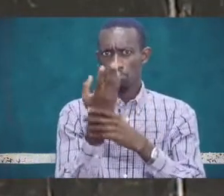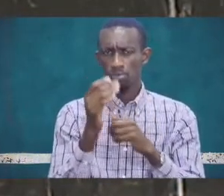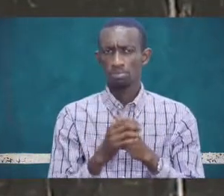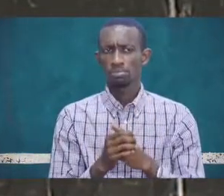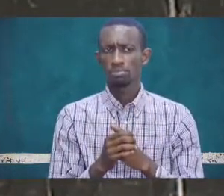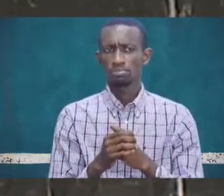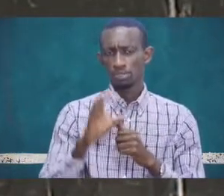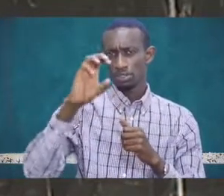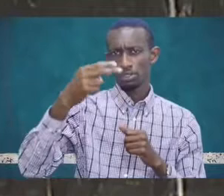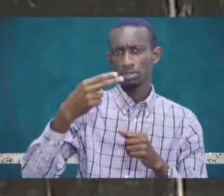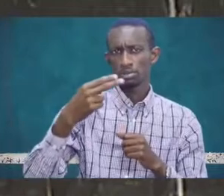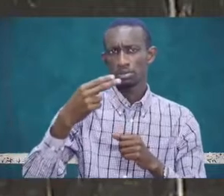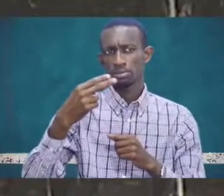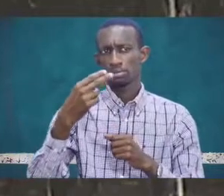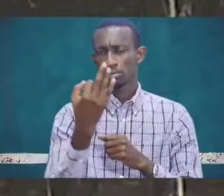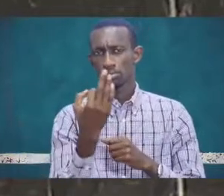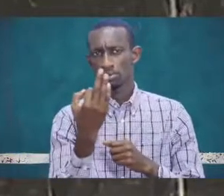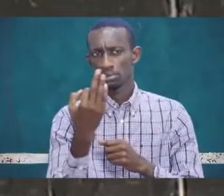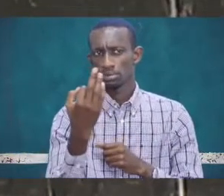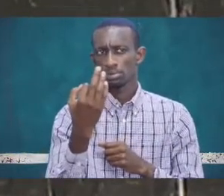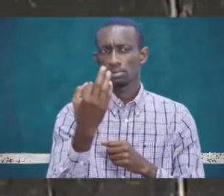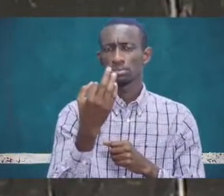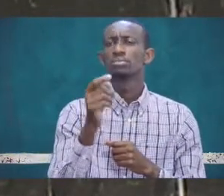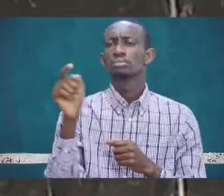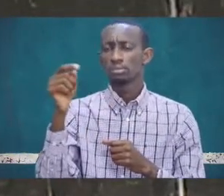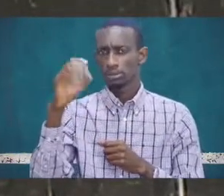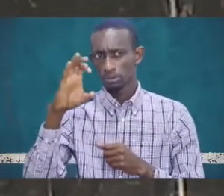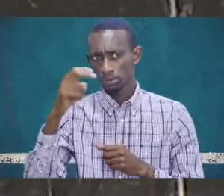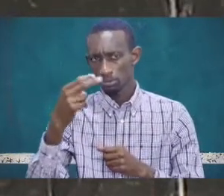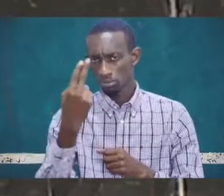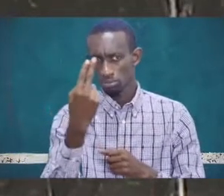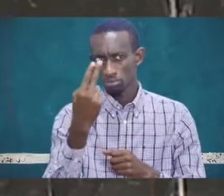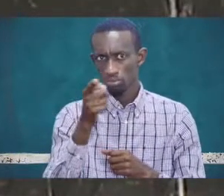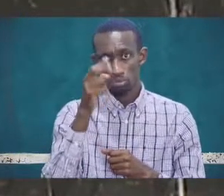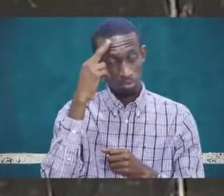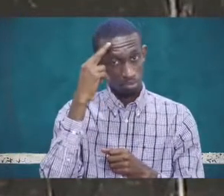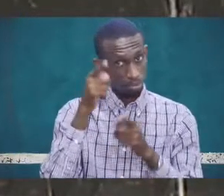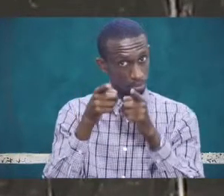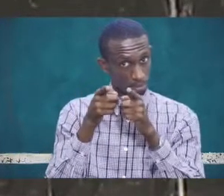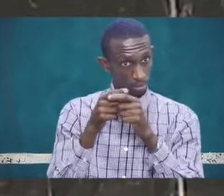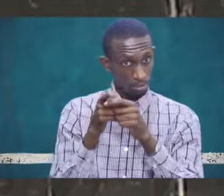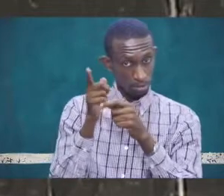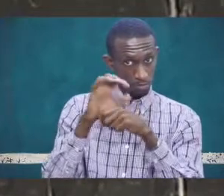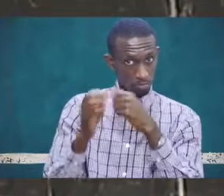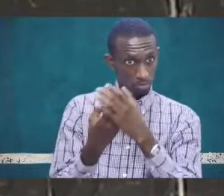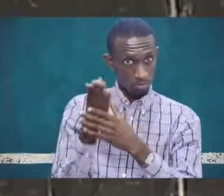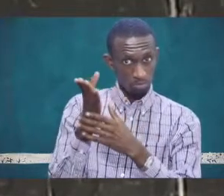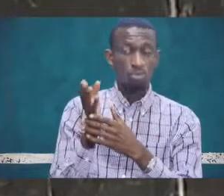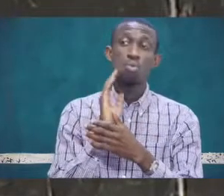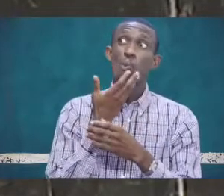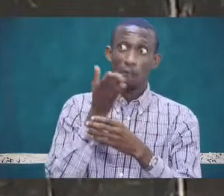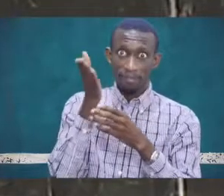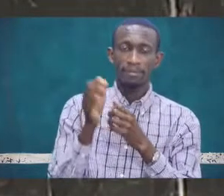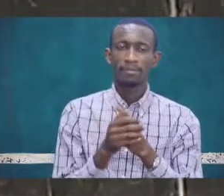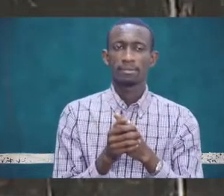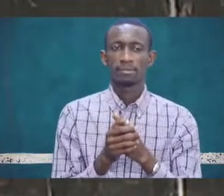form CH3, CH2. Remember, this one will be forming water